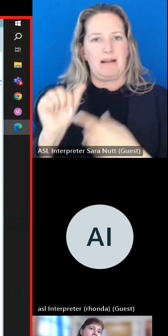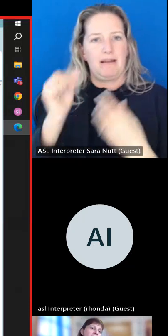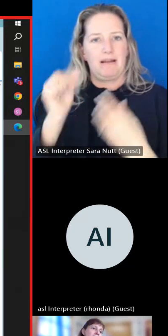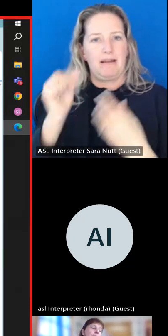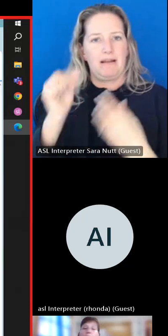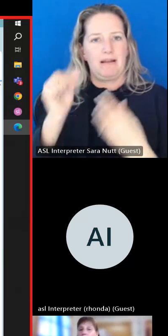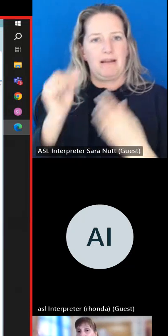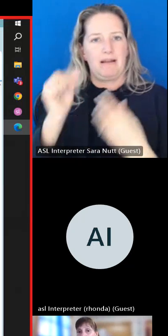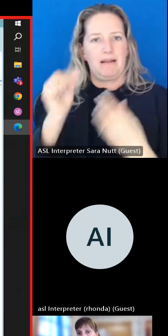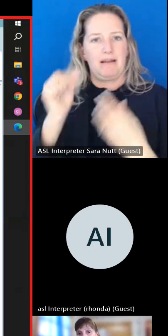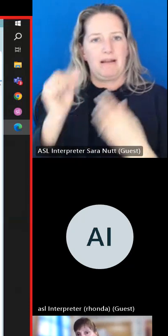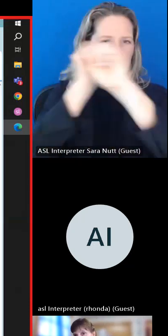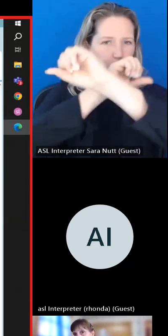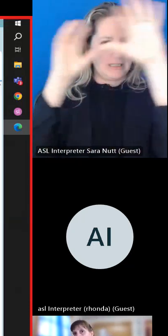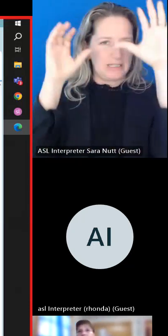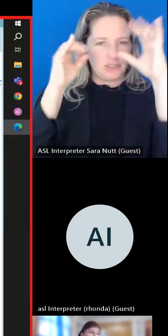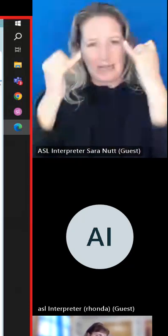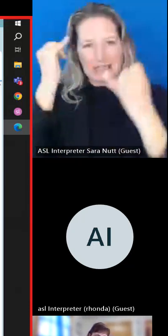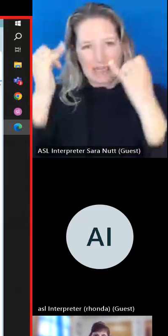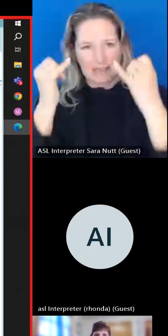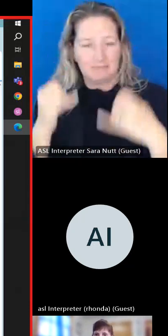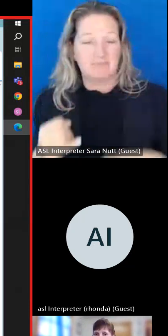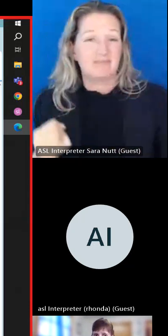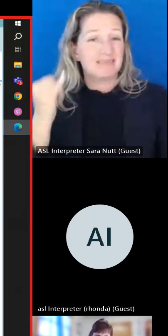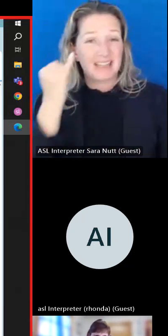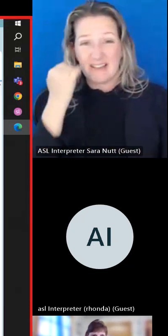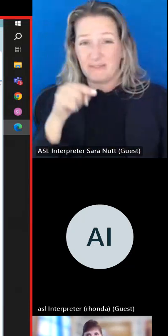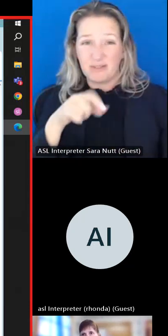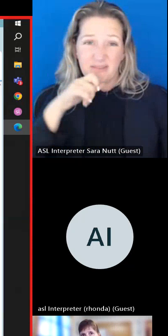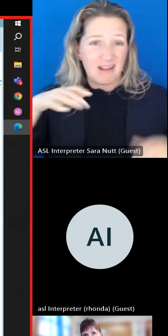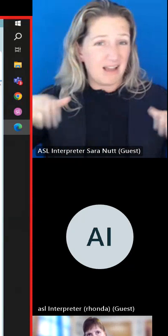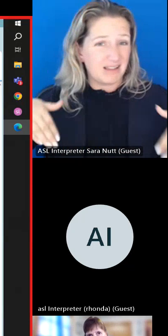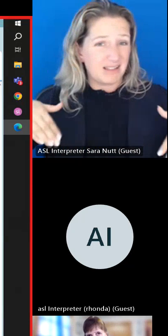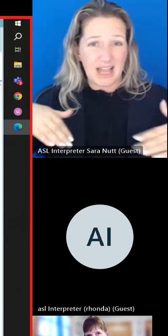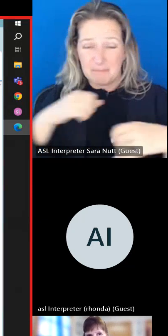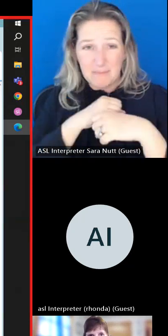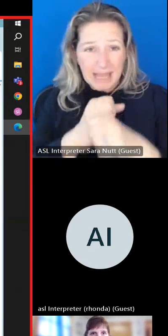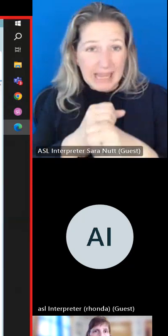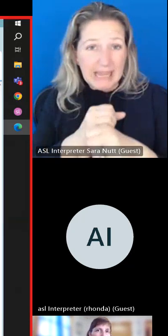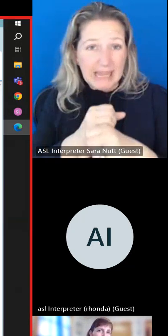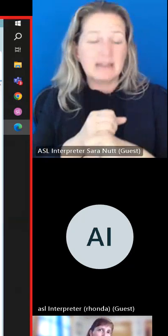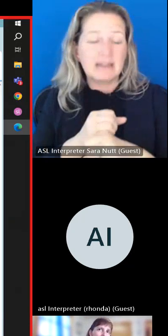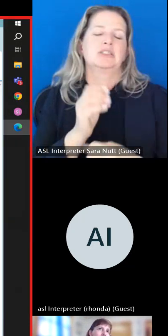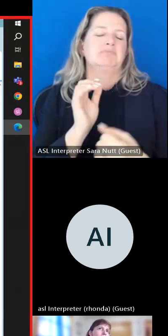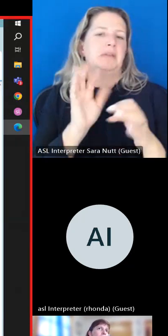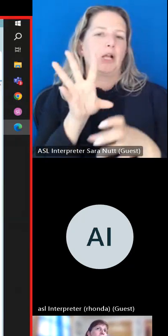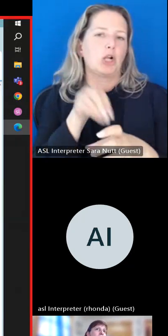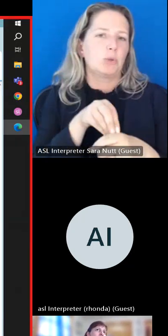ideas. If you don't have them already made, then just include descriptions or sketches.